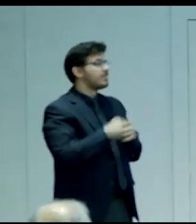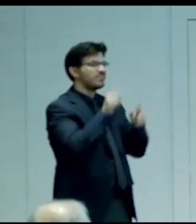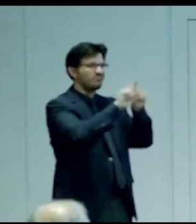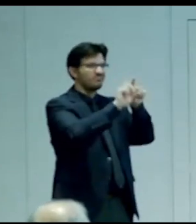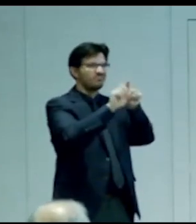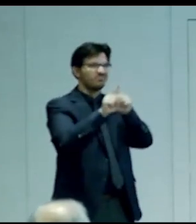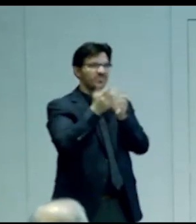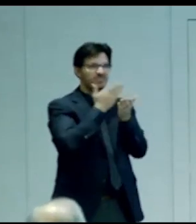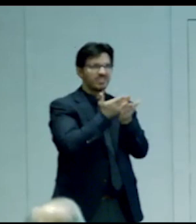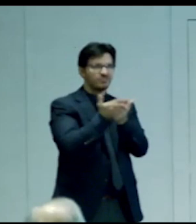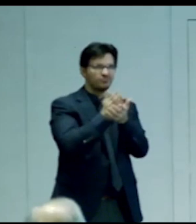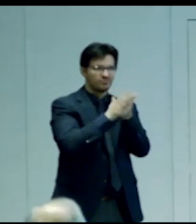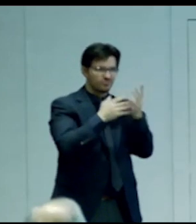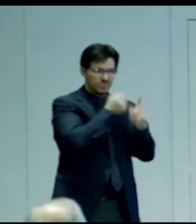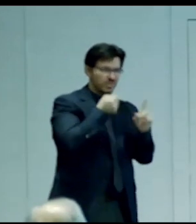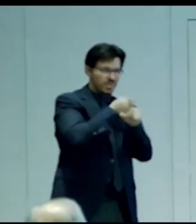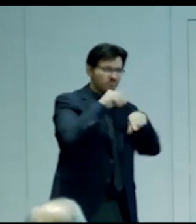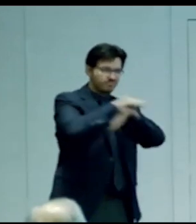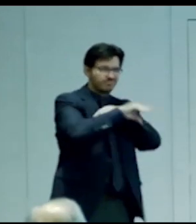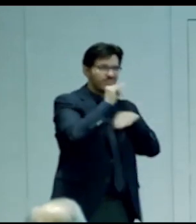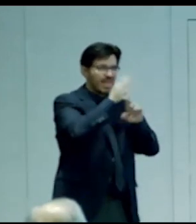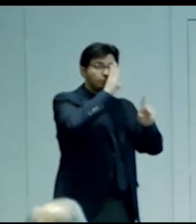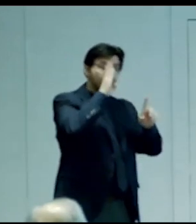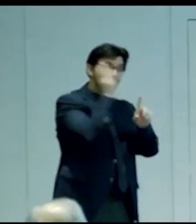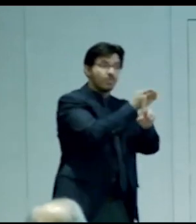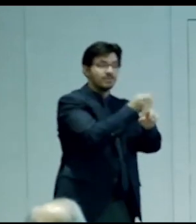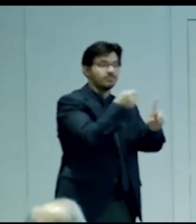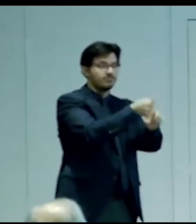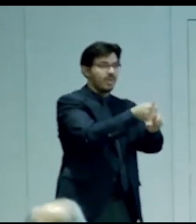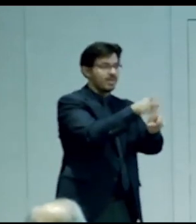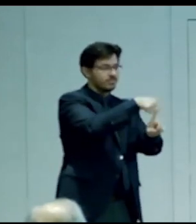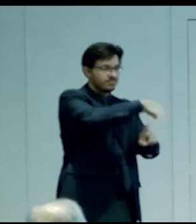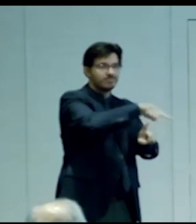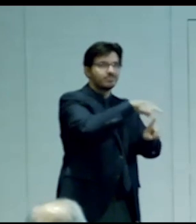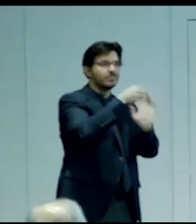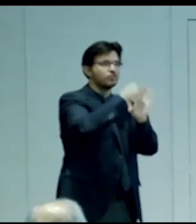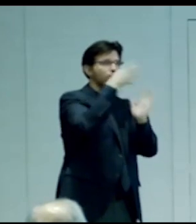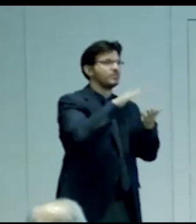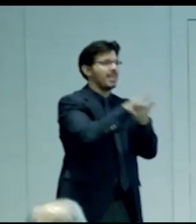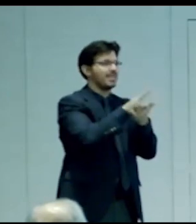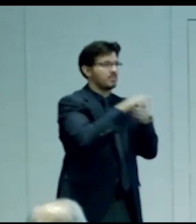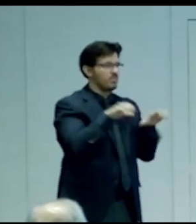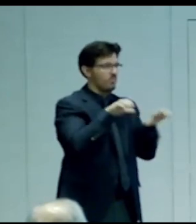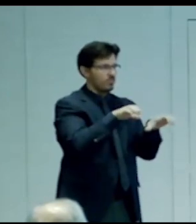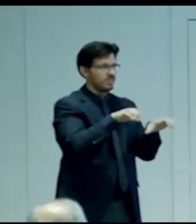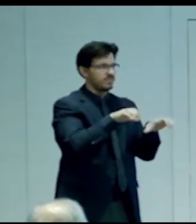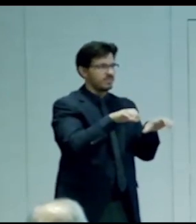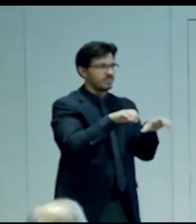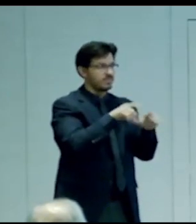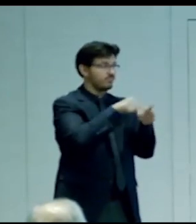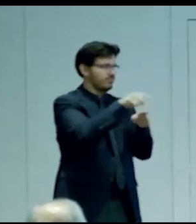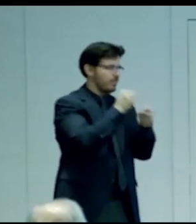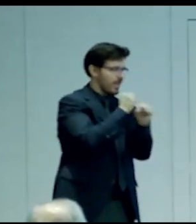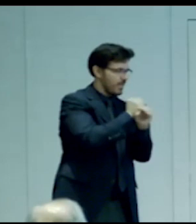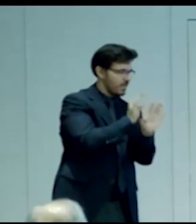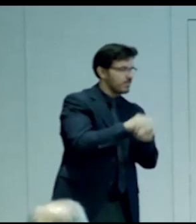factors that direct impact on academic performance in mathematics.